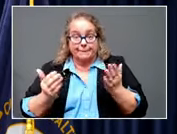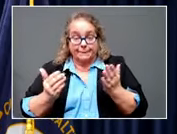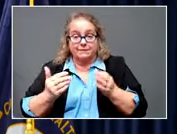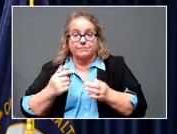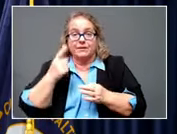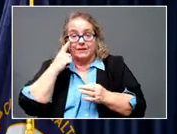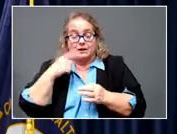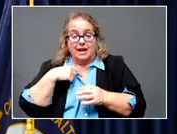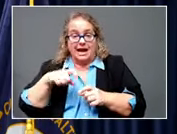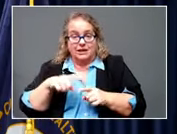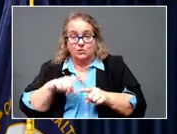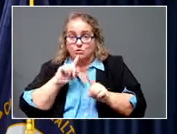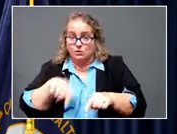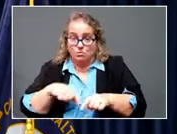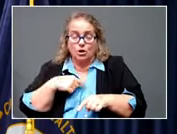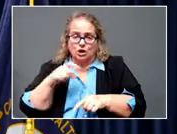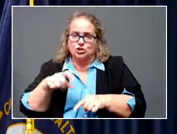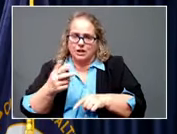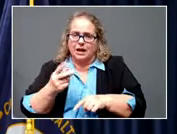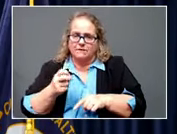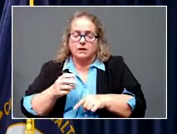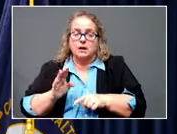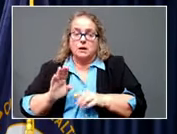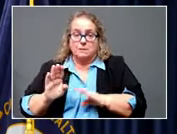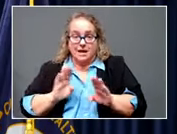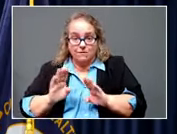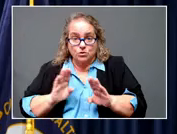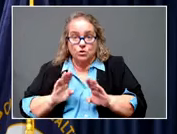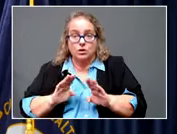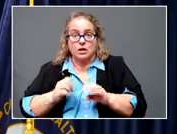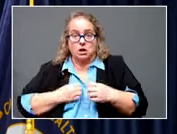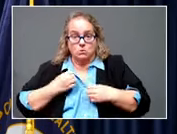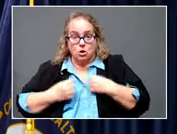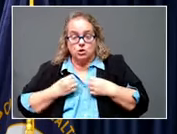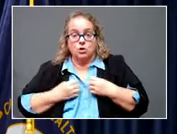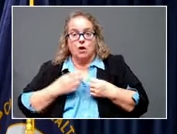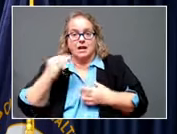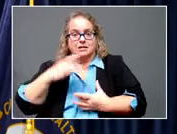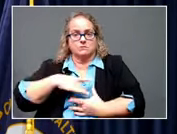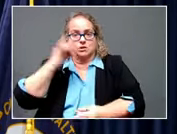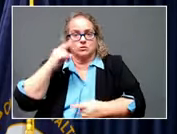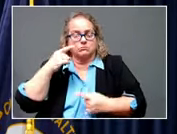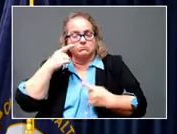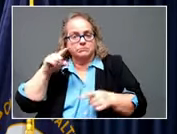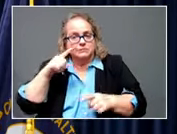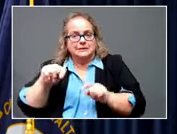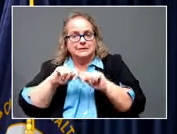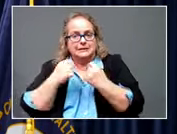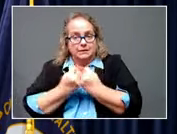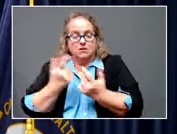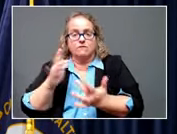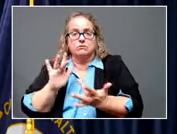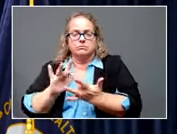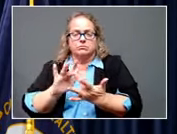get. Behavioral, emotional, and spiritual care teams have made over 4,000 contacts in the region, and